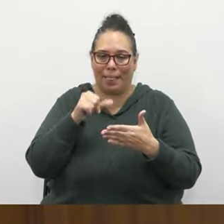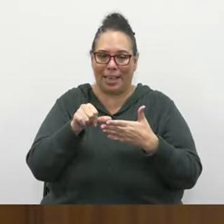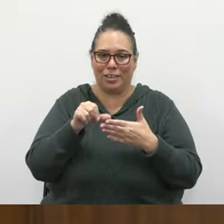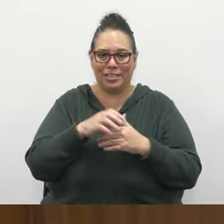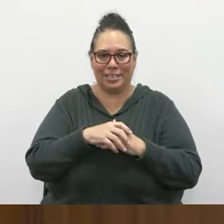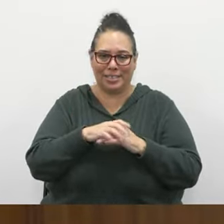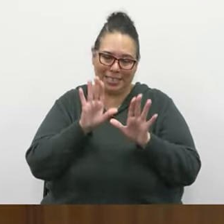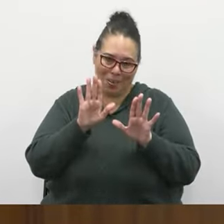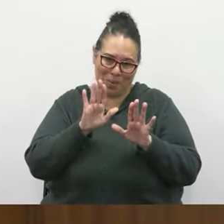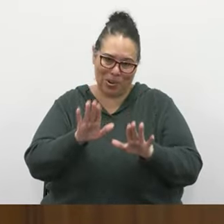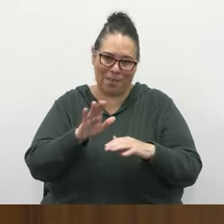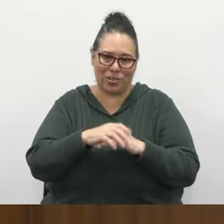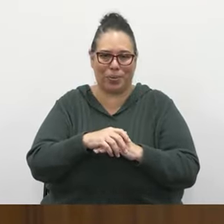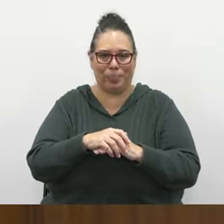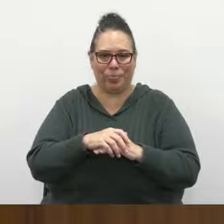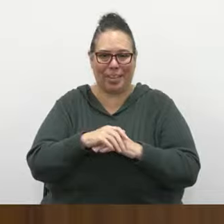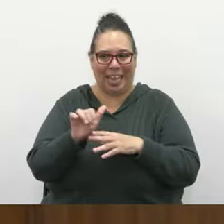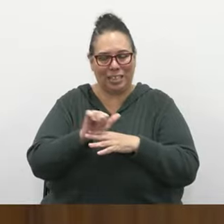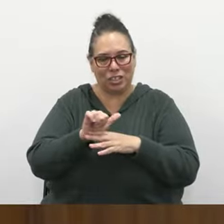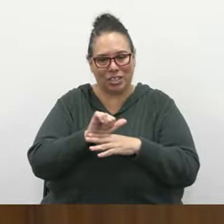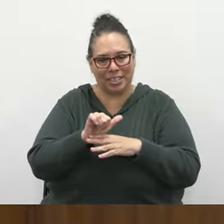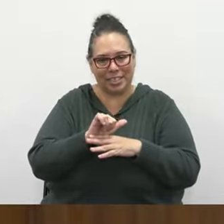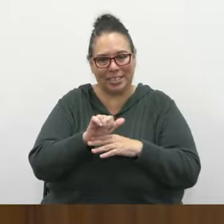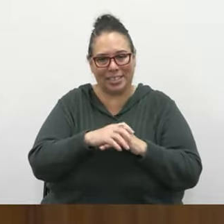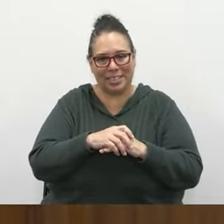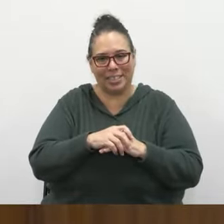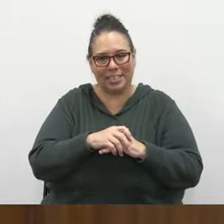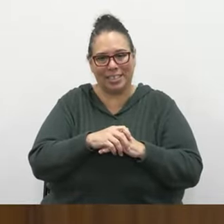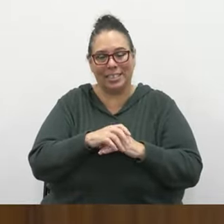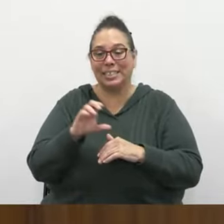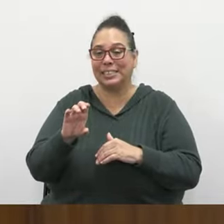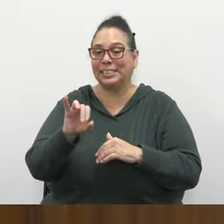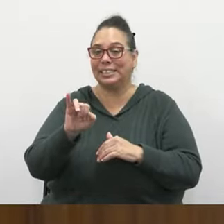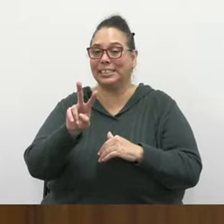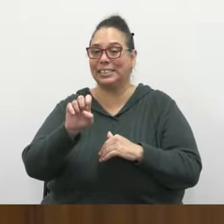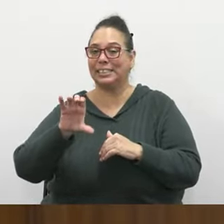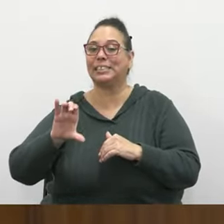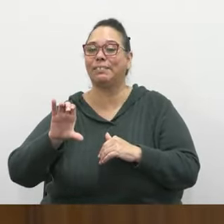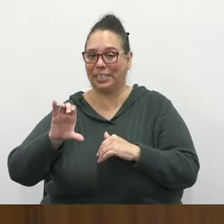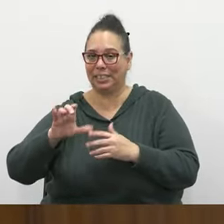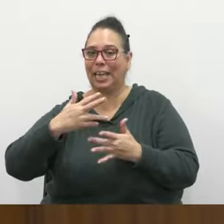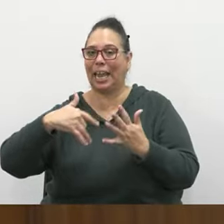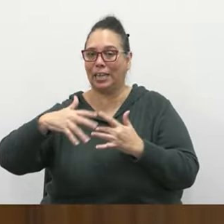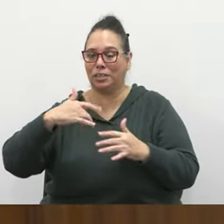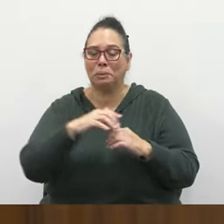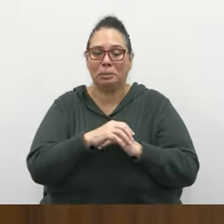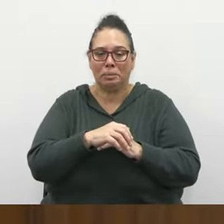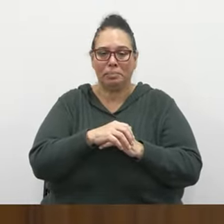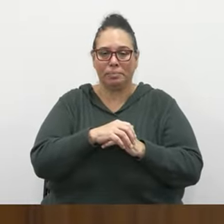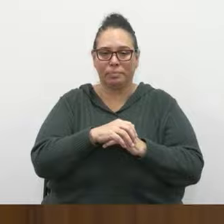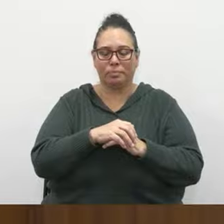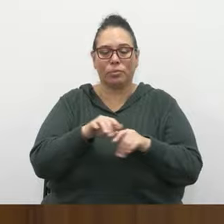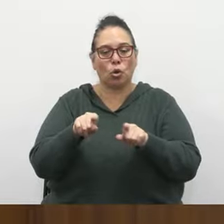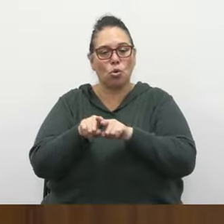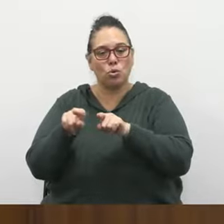It's a wonderful exercise in civic engagement. So thank you. I also had an